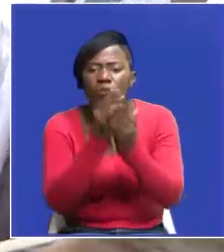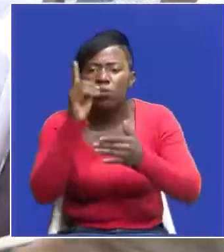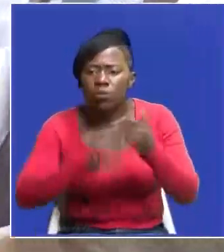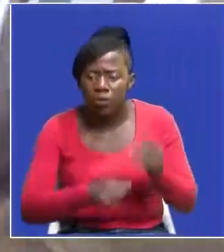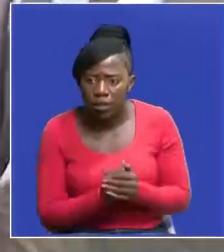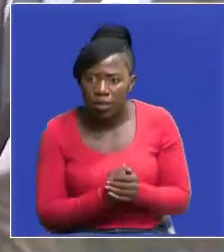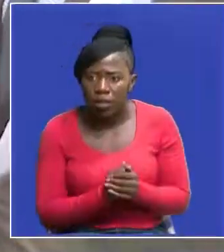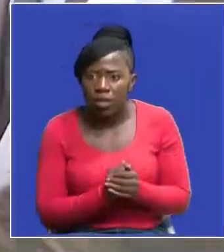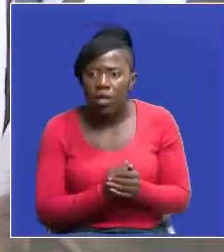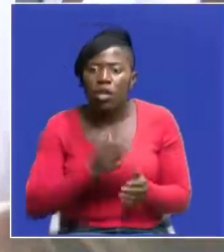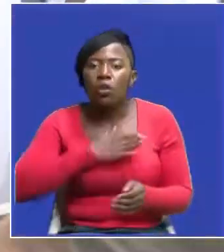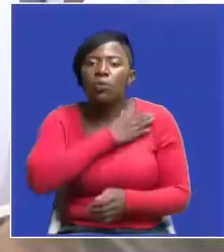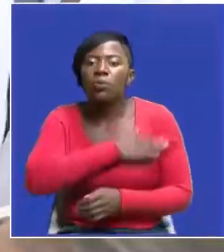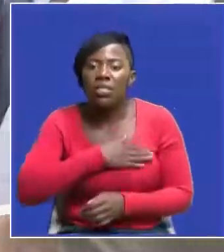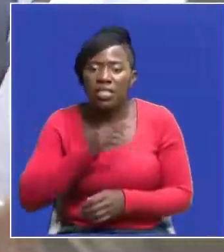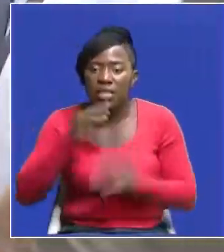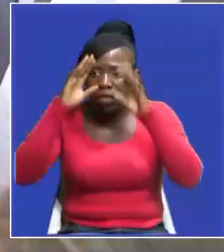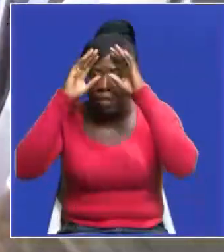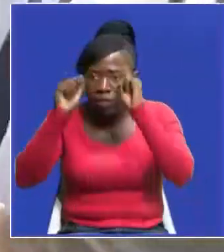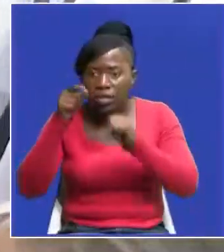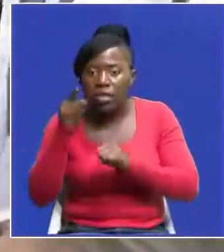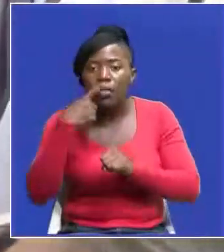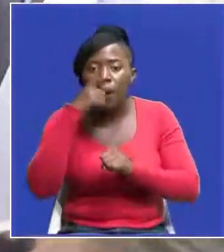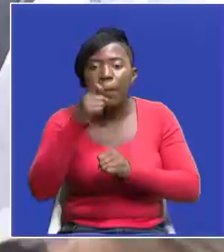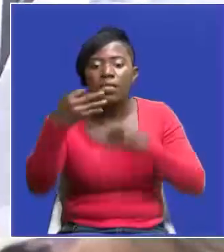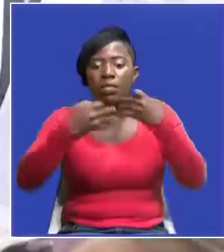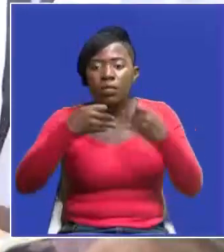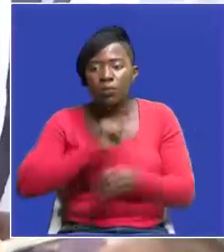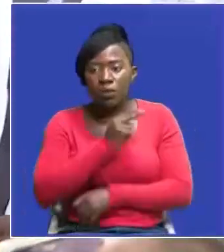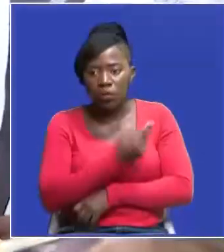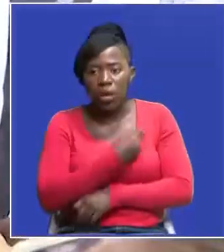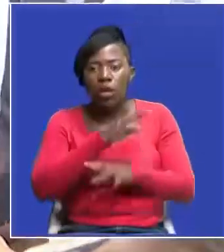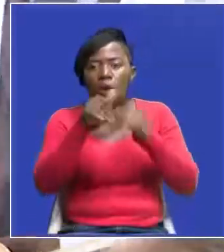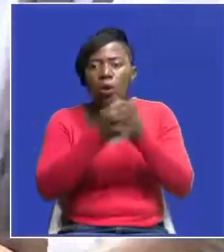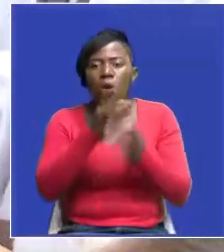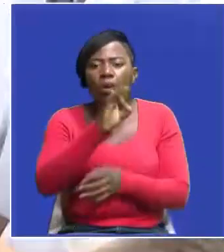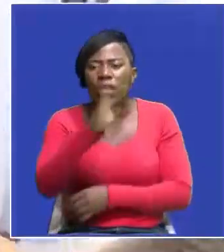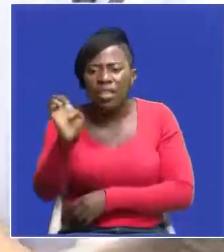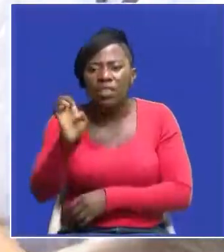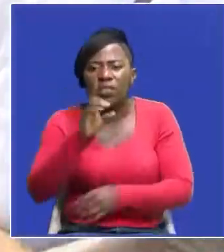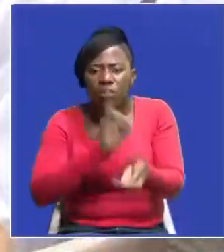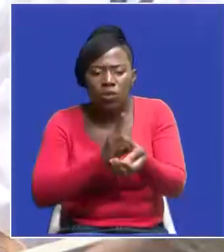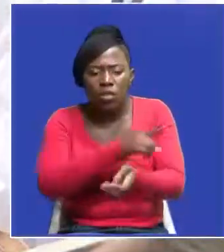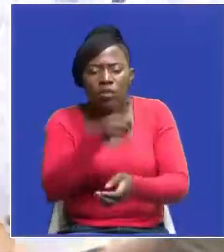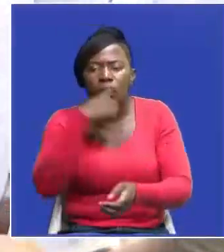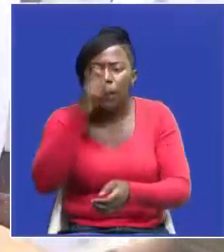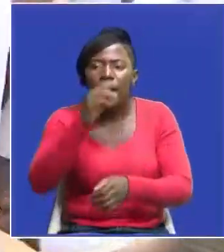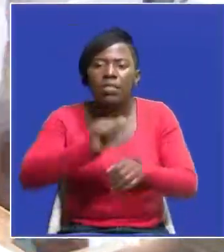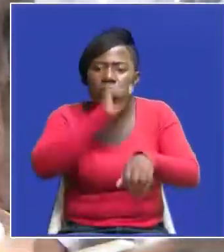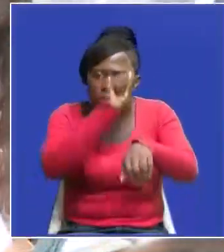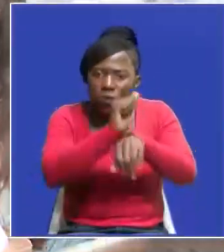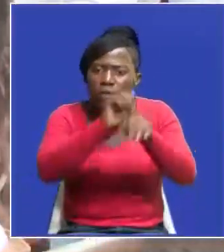that, please, we want the president to give a directive that all 800 unemployed doctors should be employed at